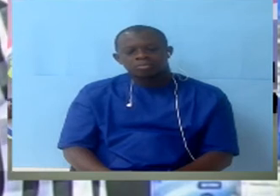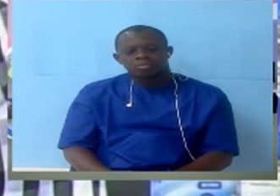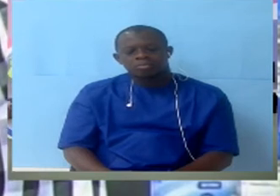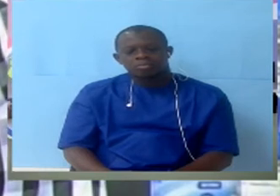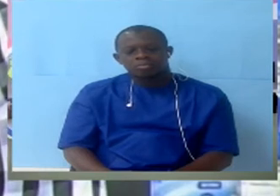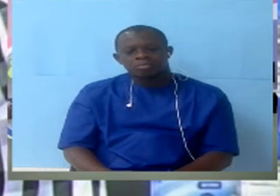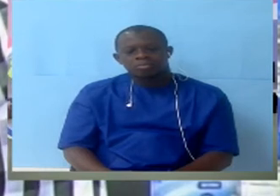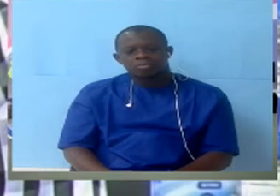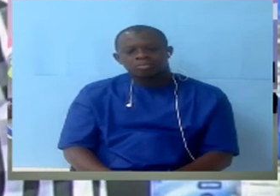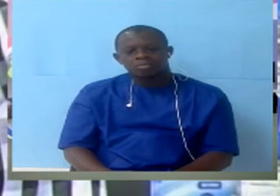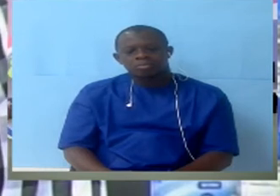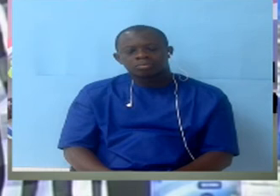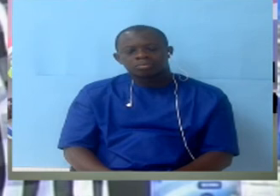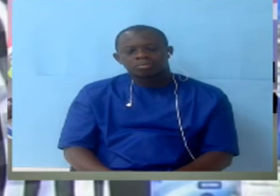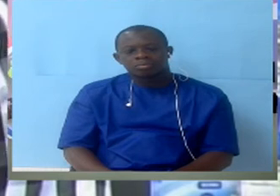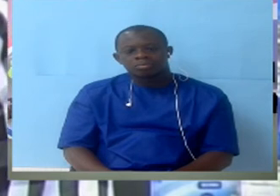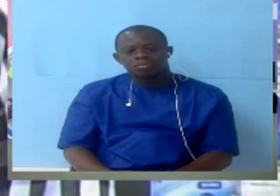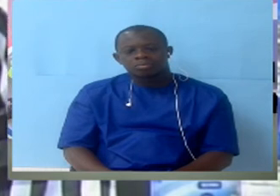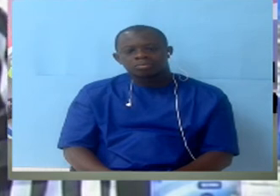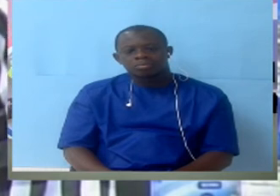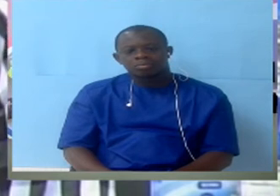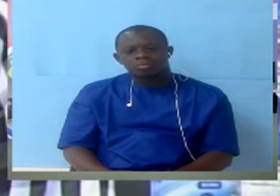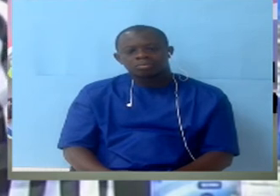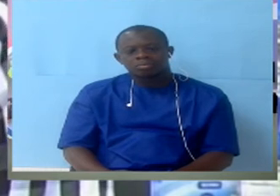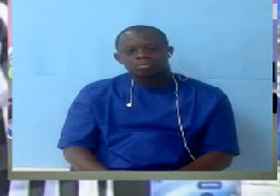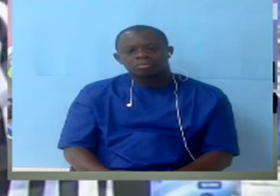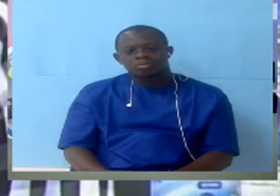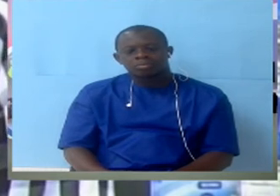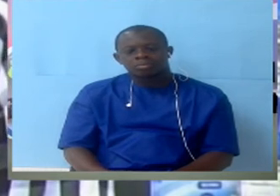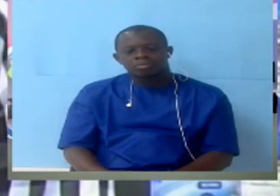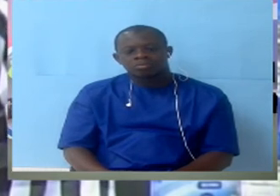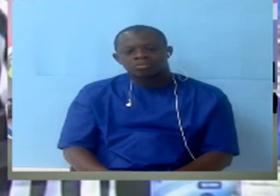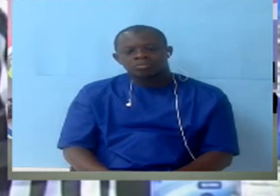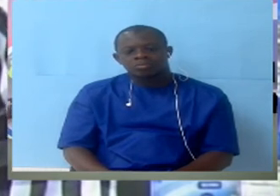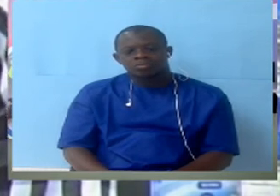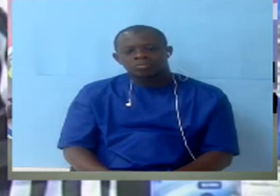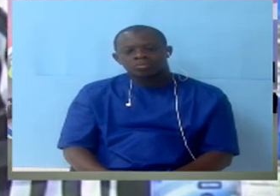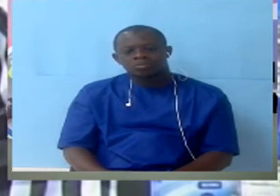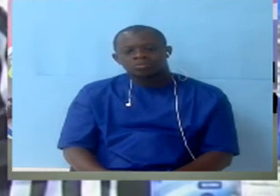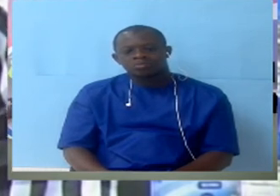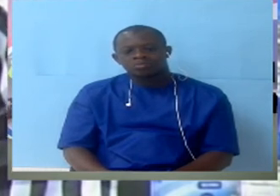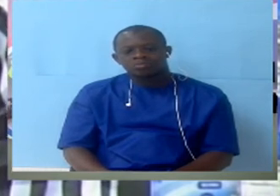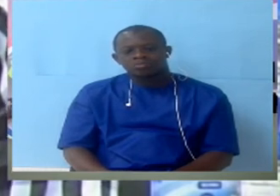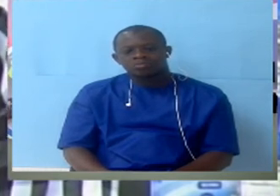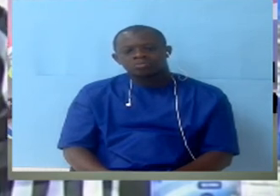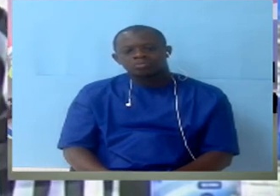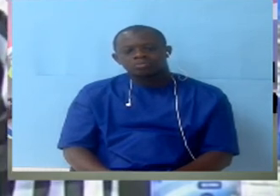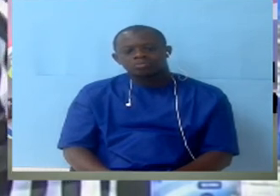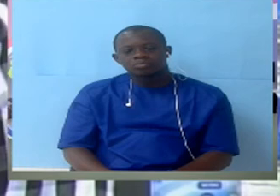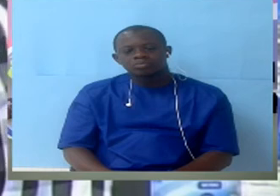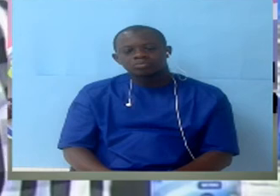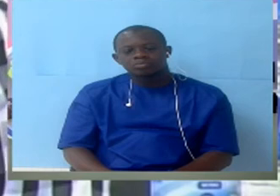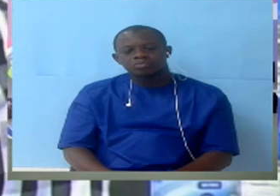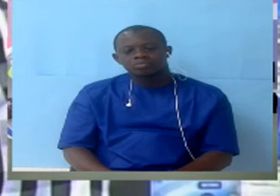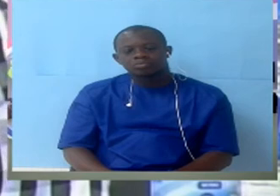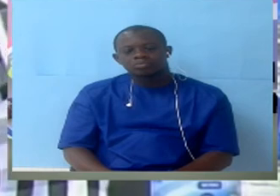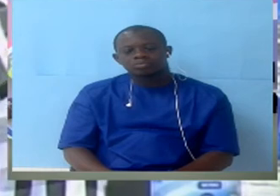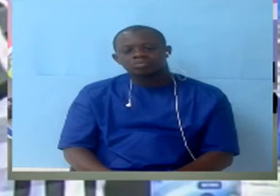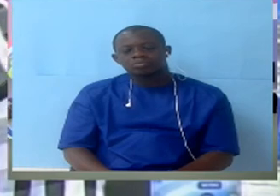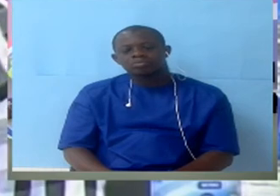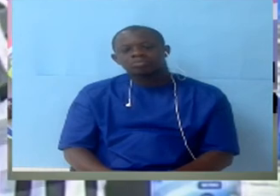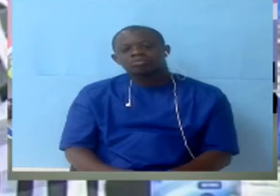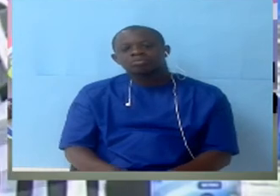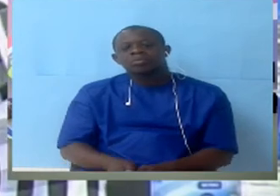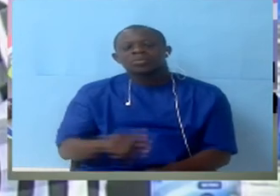anyway nara understand from ko atefon nara diamu ndole ko, you know, ba me solo ko pre in the arrest.